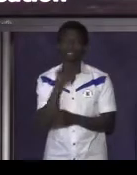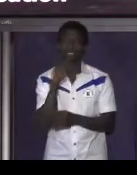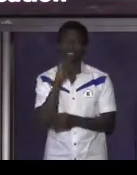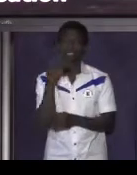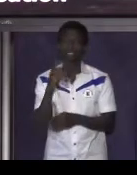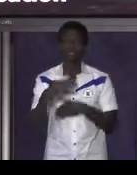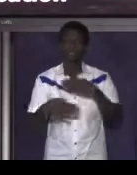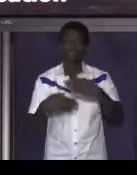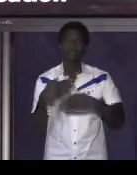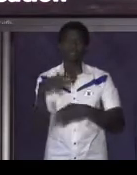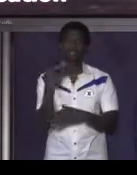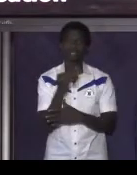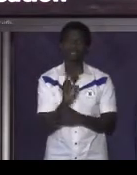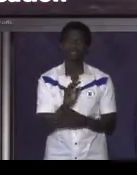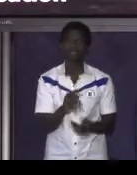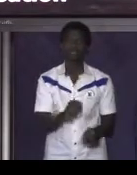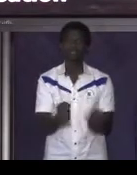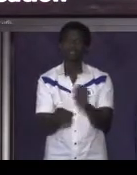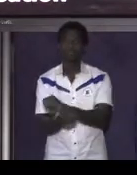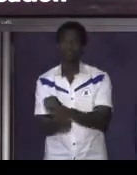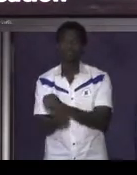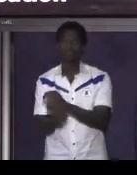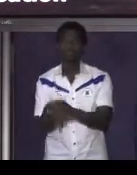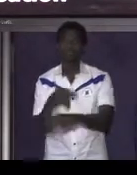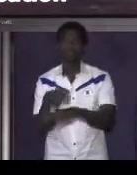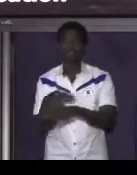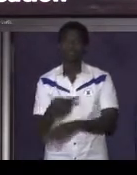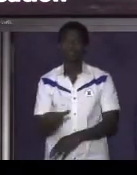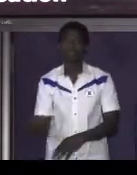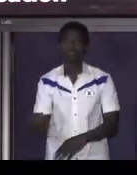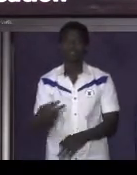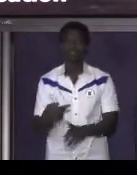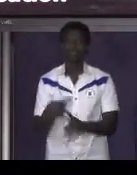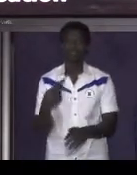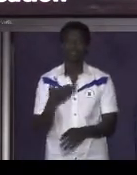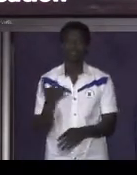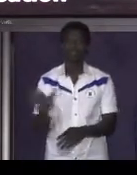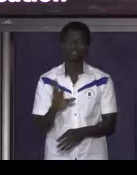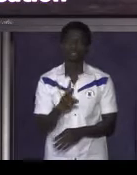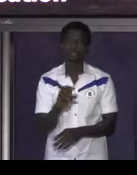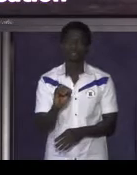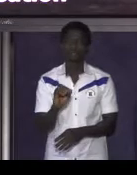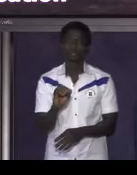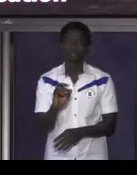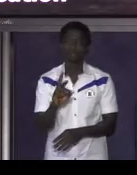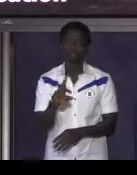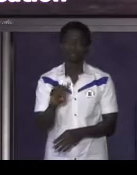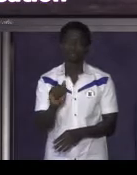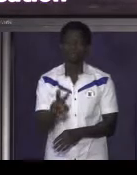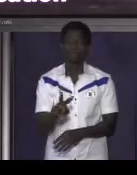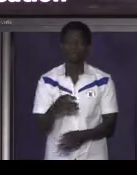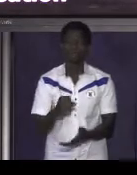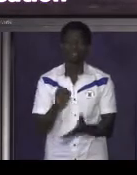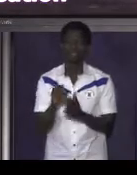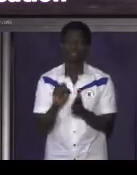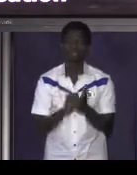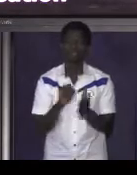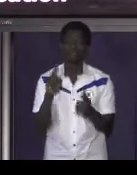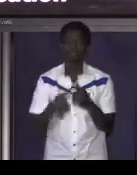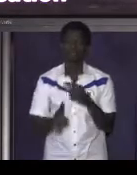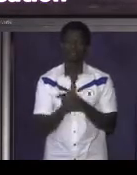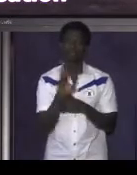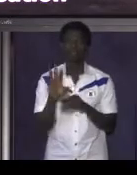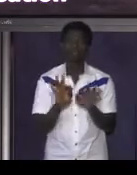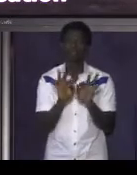the process of transforming natural resources from their raw state to usable forms. That